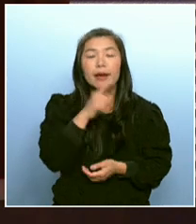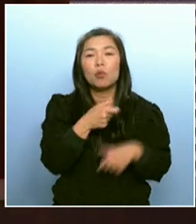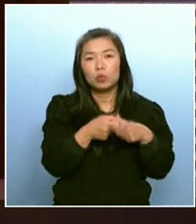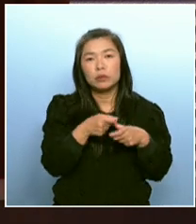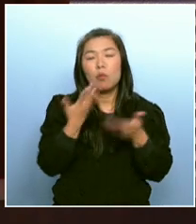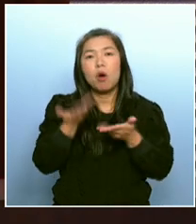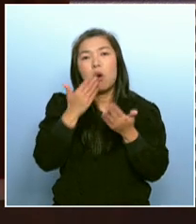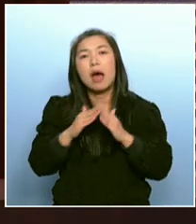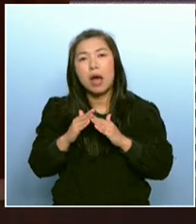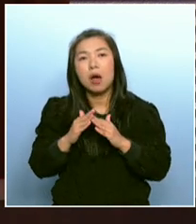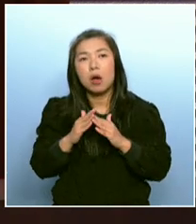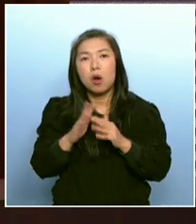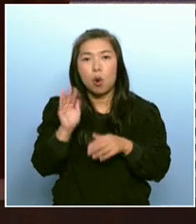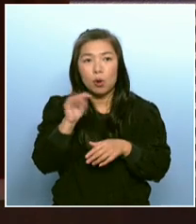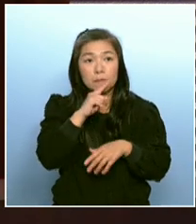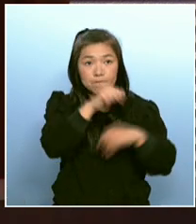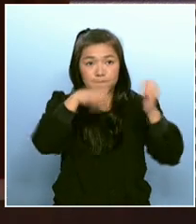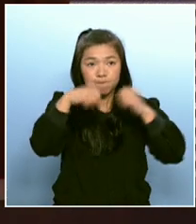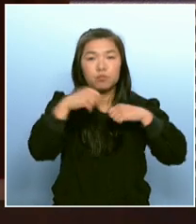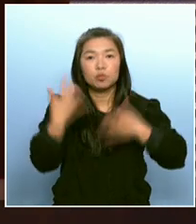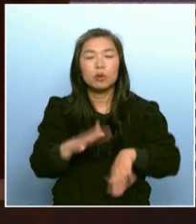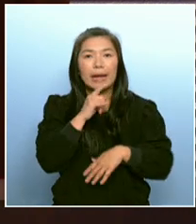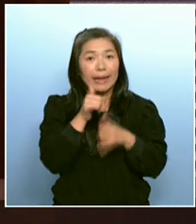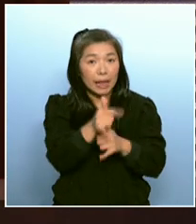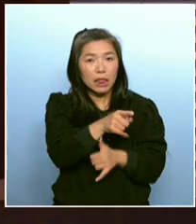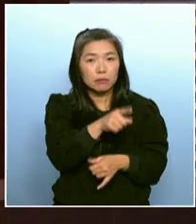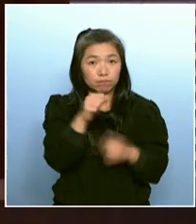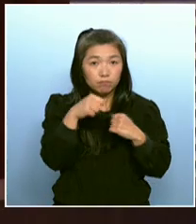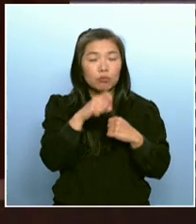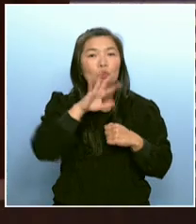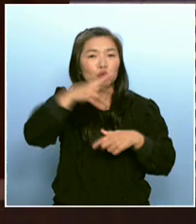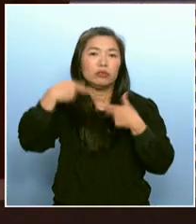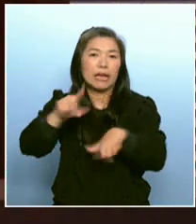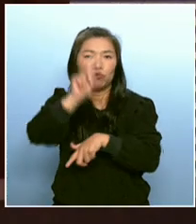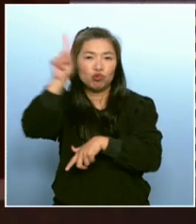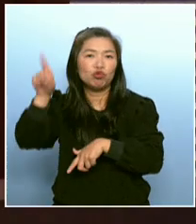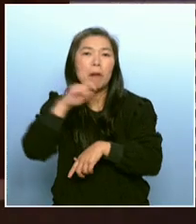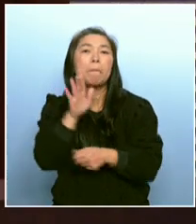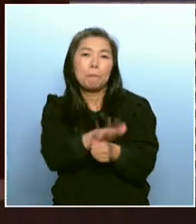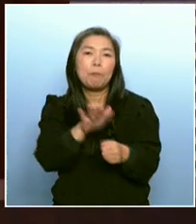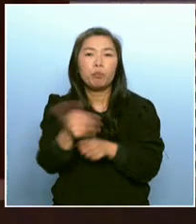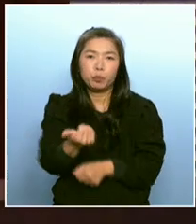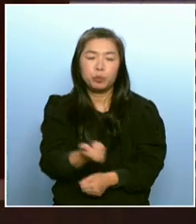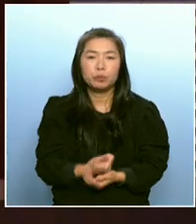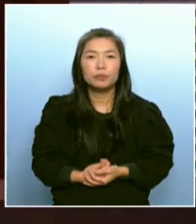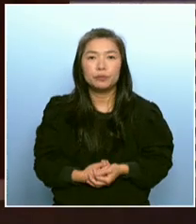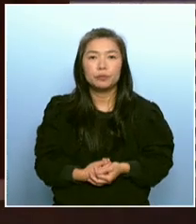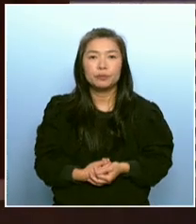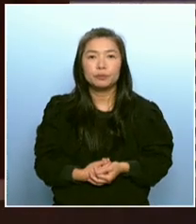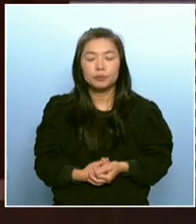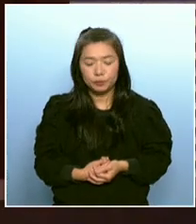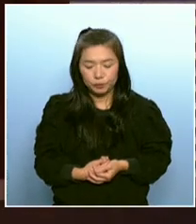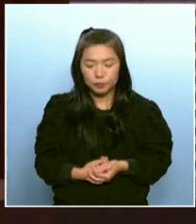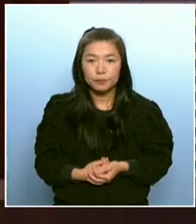such need for social services, operators and schools, with their consent, can refer them to